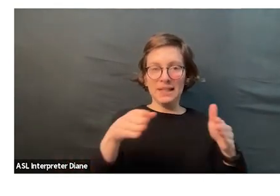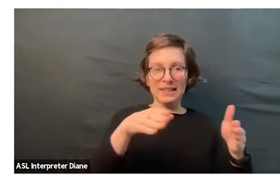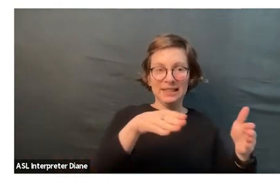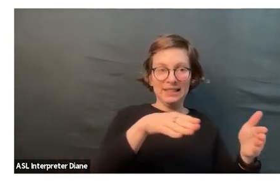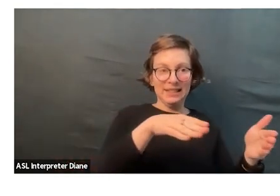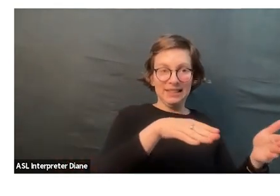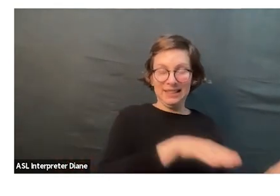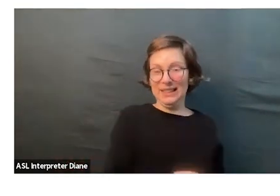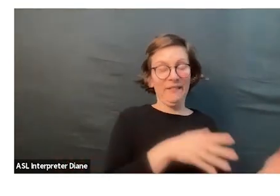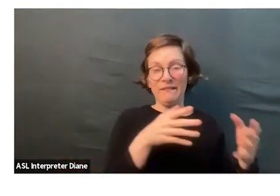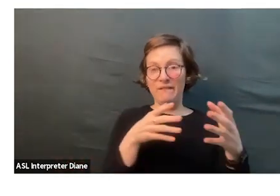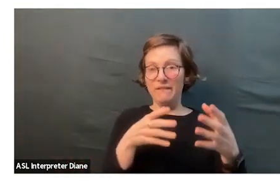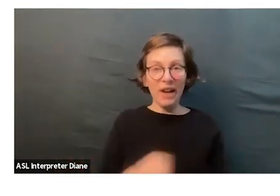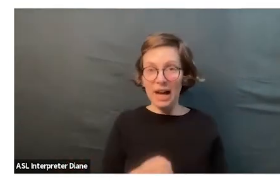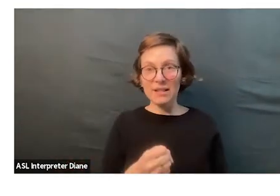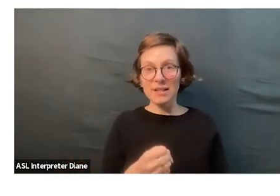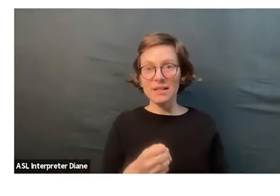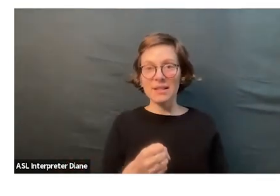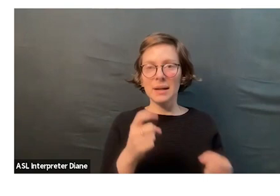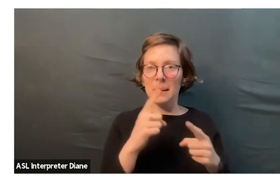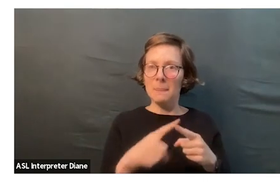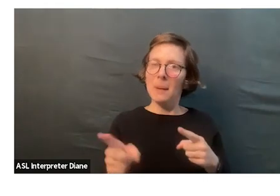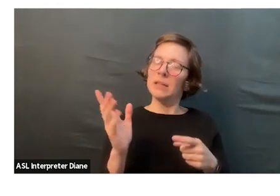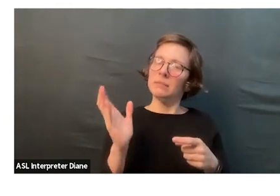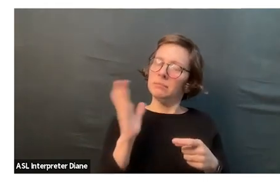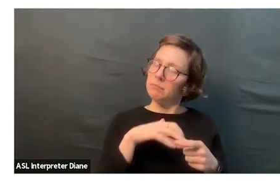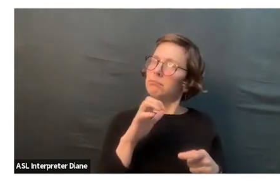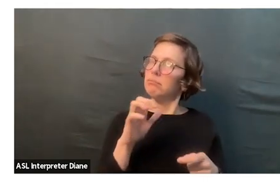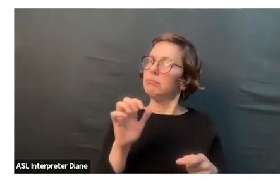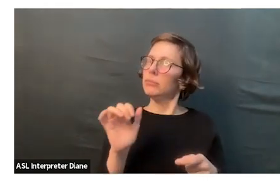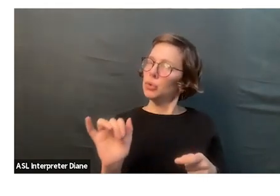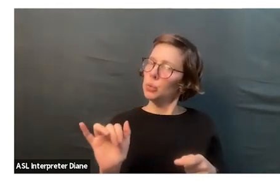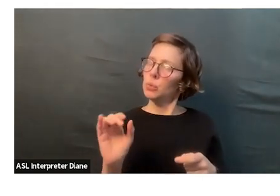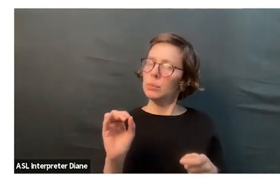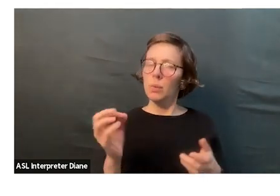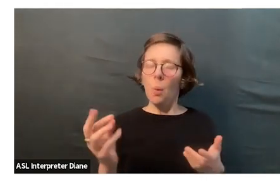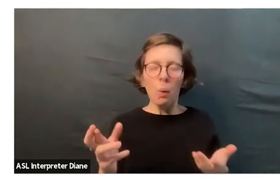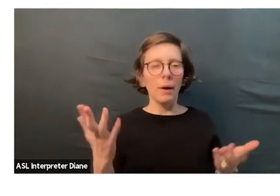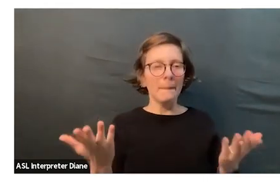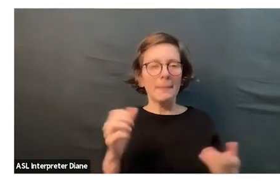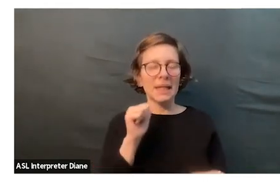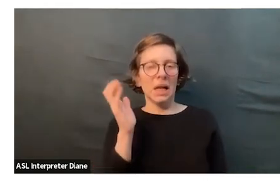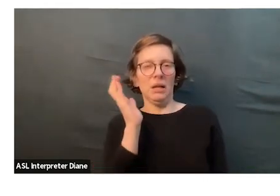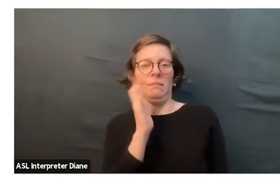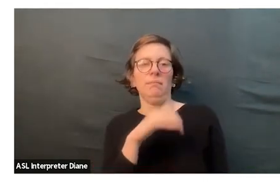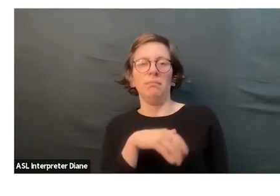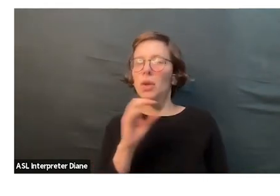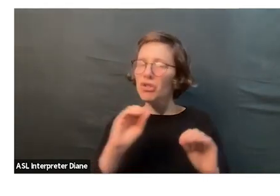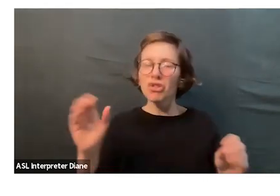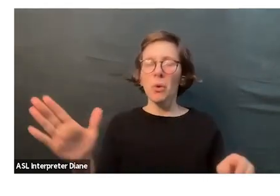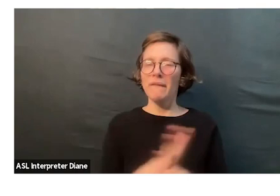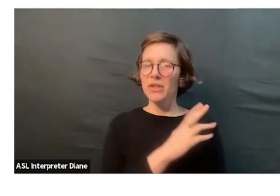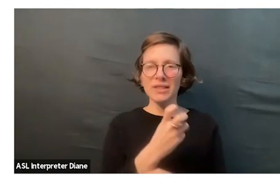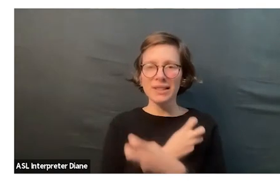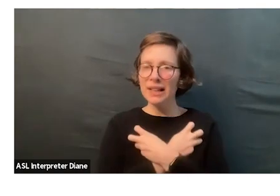And I think that is really indicative to how these types of institutions work. The way that we read about the dodo bird is the same way